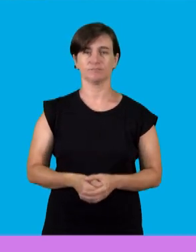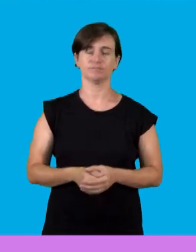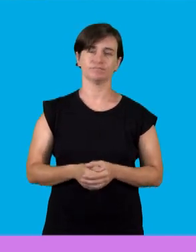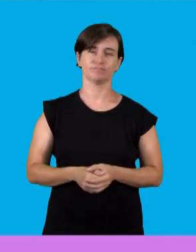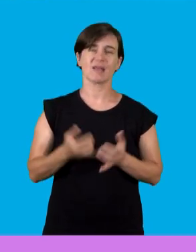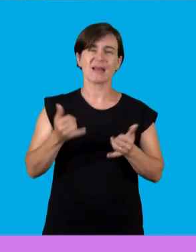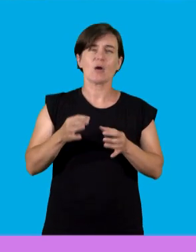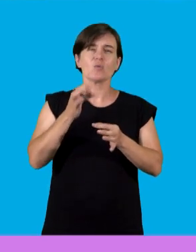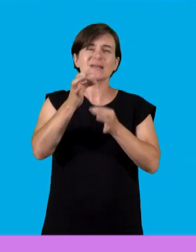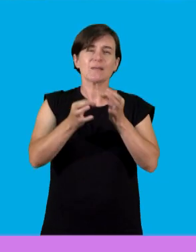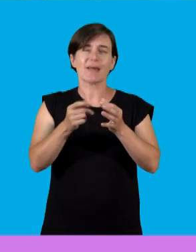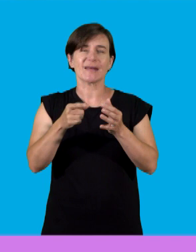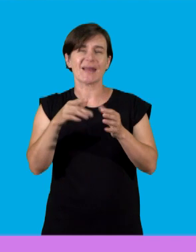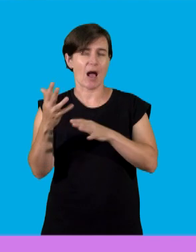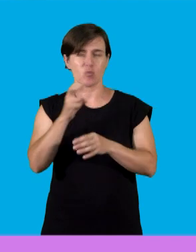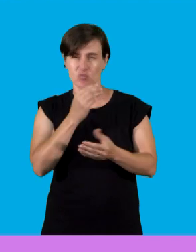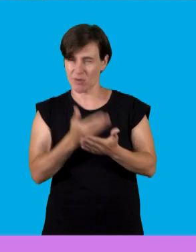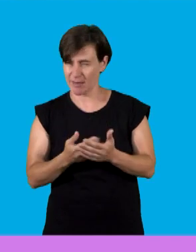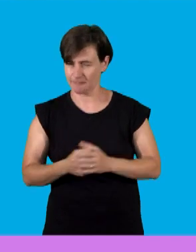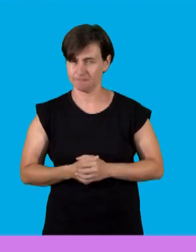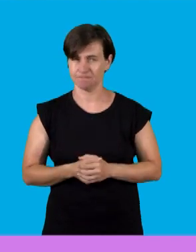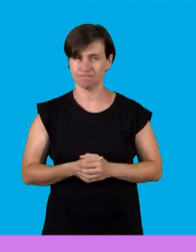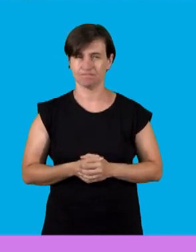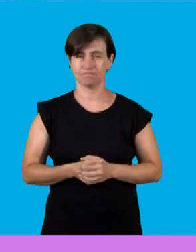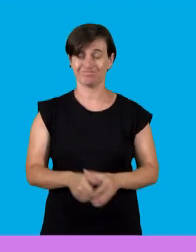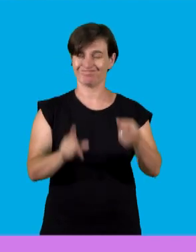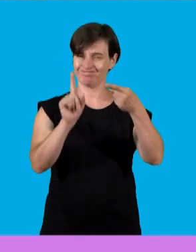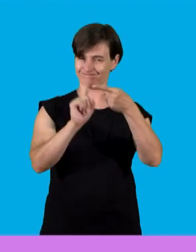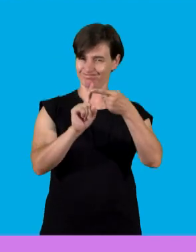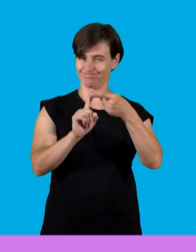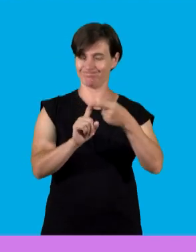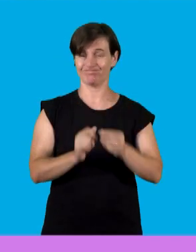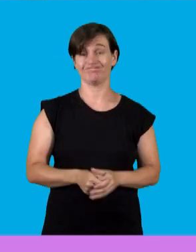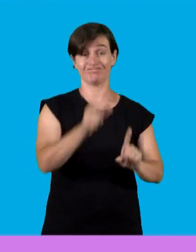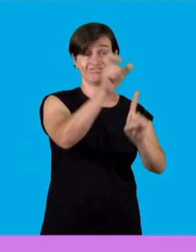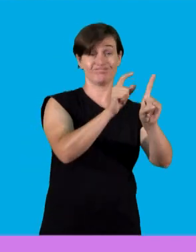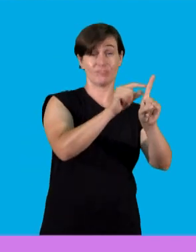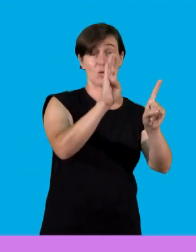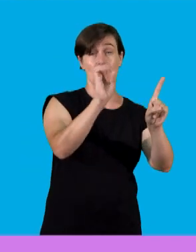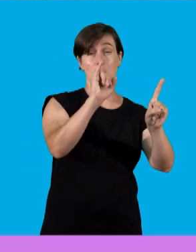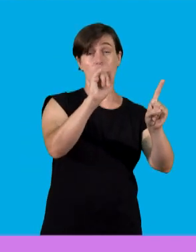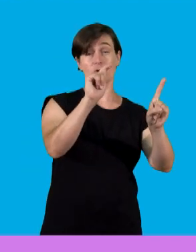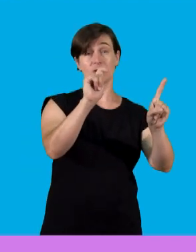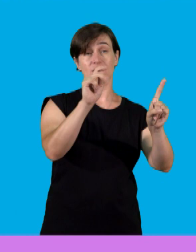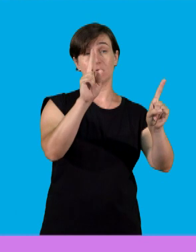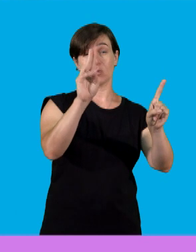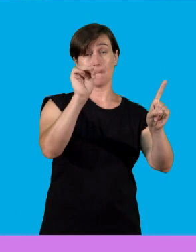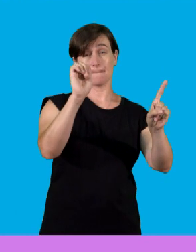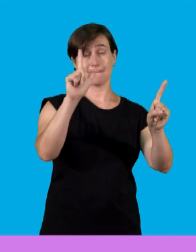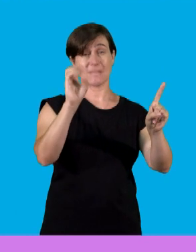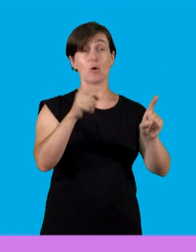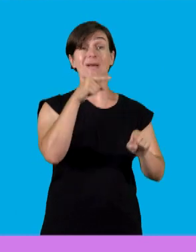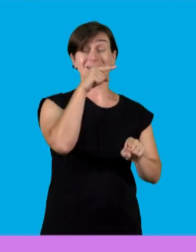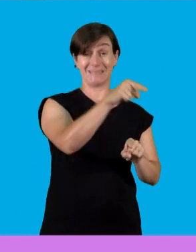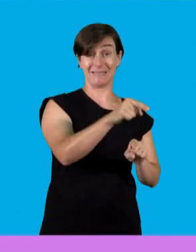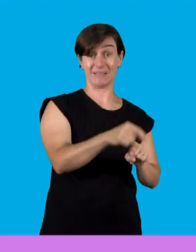all into context. Now let's look at our first question. Question number 1 says, Boitumelo is one of